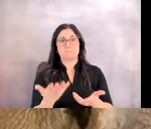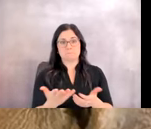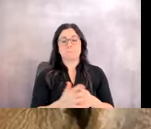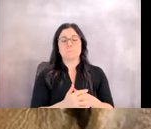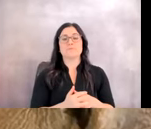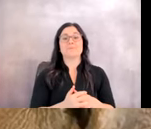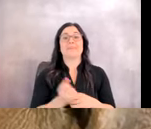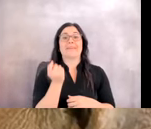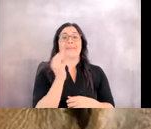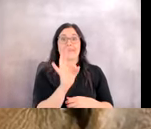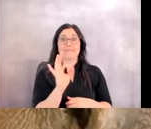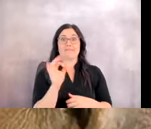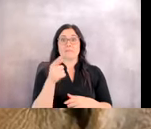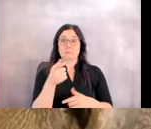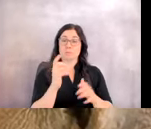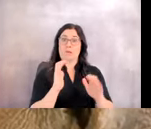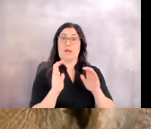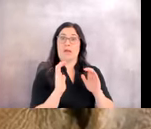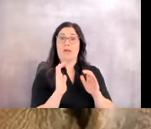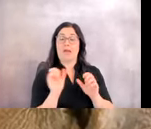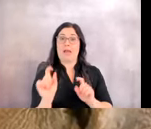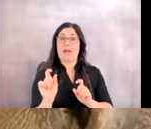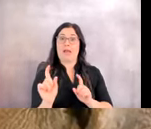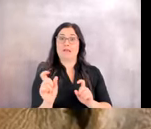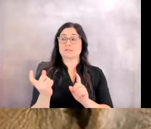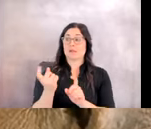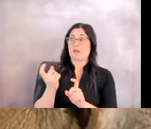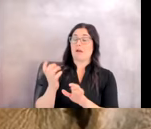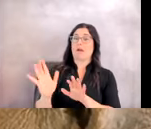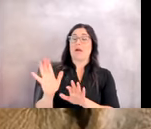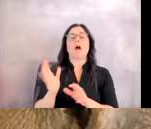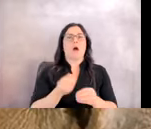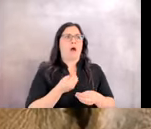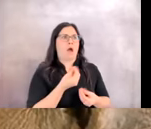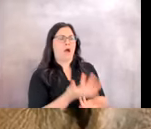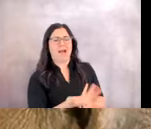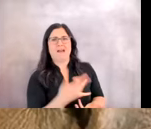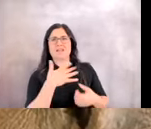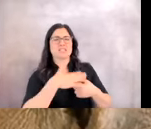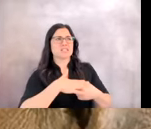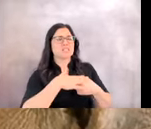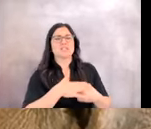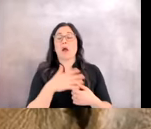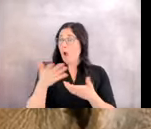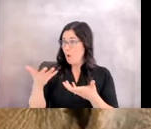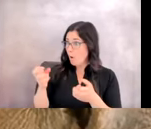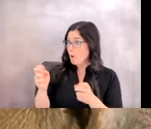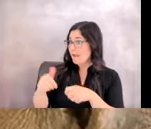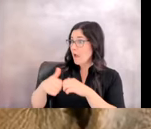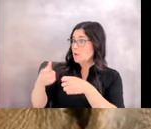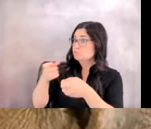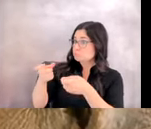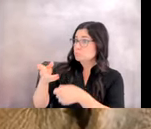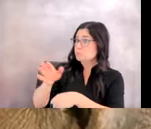And when you have a conversation with that student, all of that comes out, and it's about stress management, and it's about all of